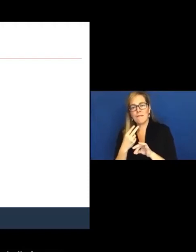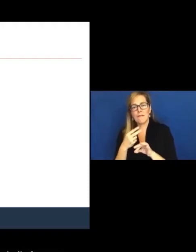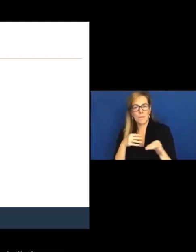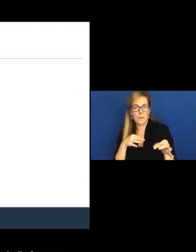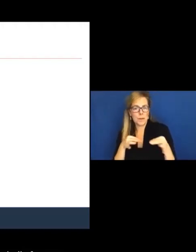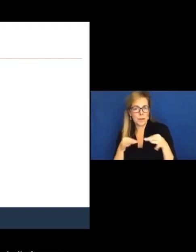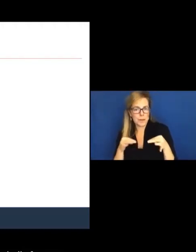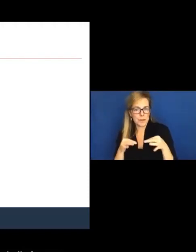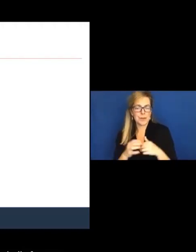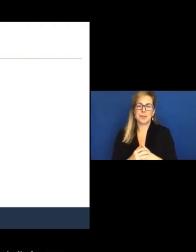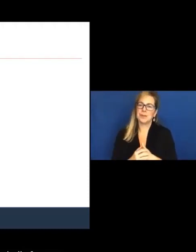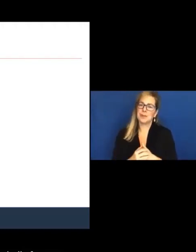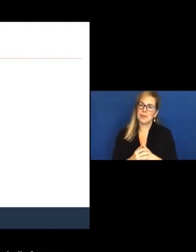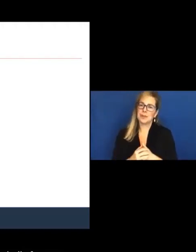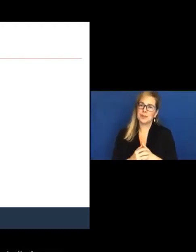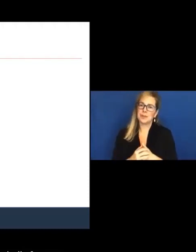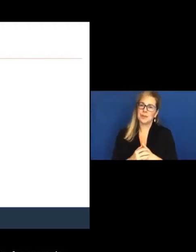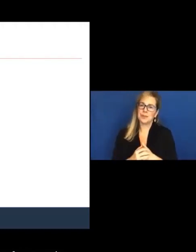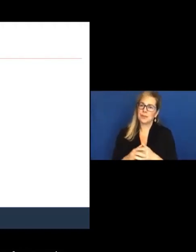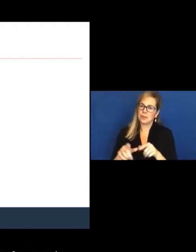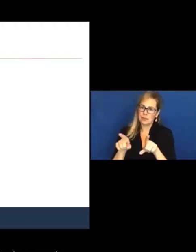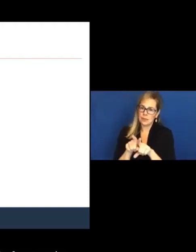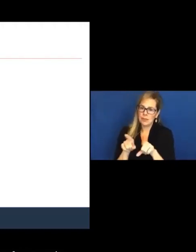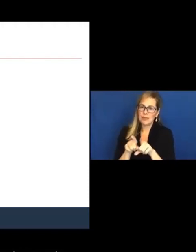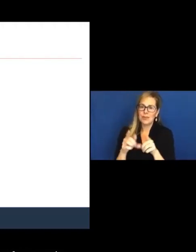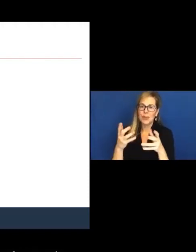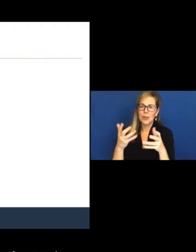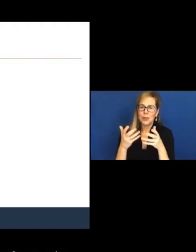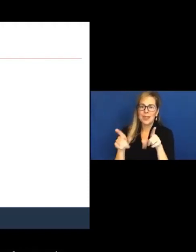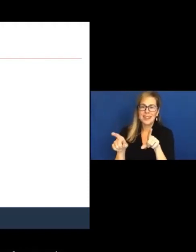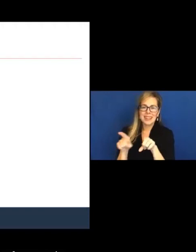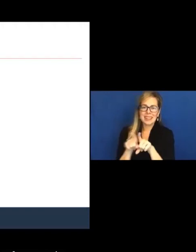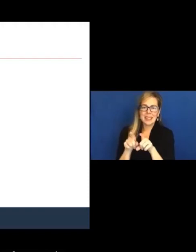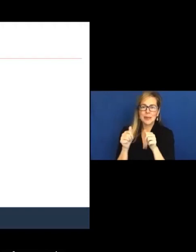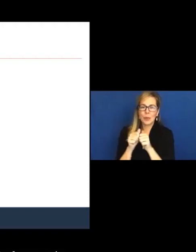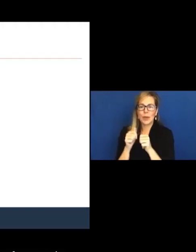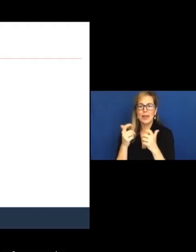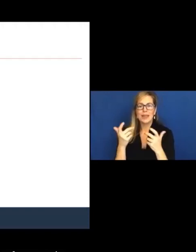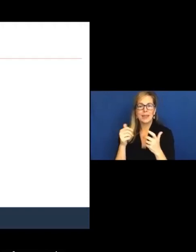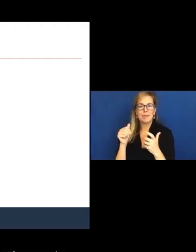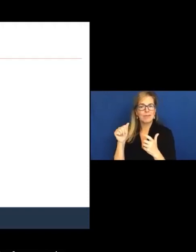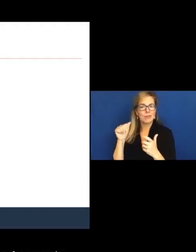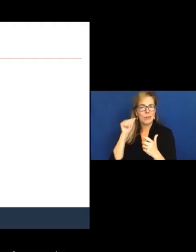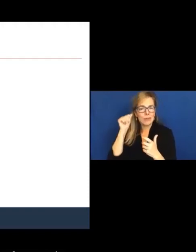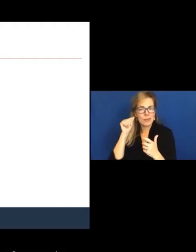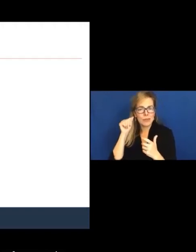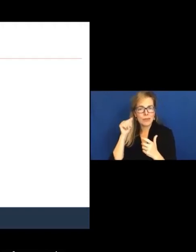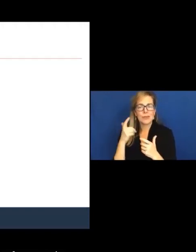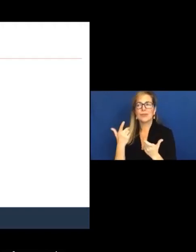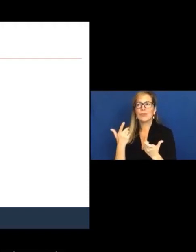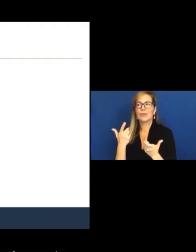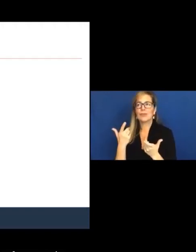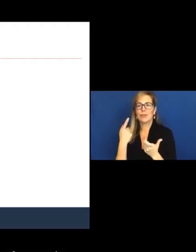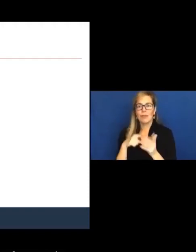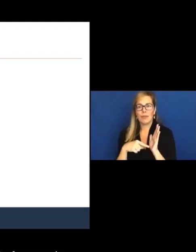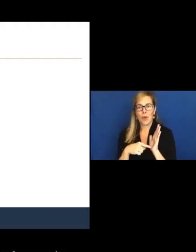You'll also want to do the same with auditory information. So, for example, you can share